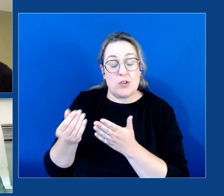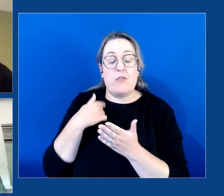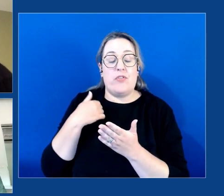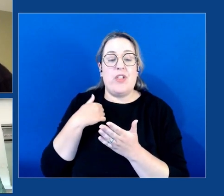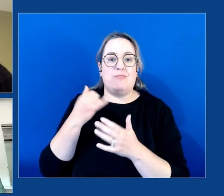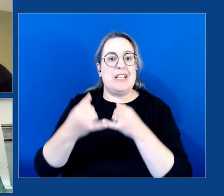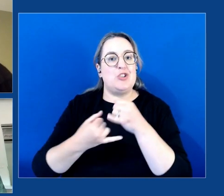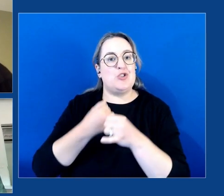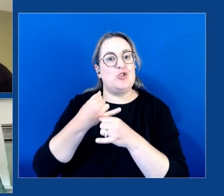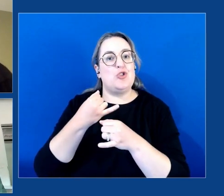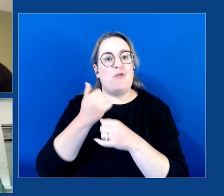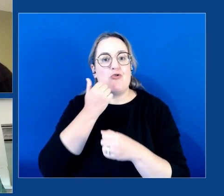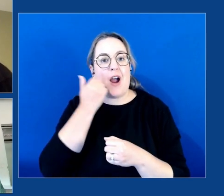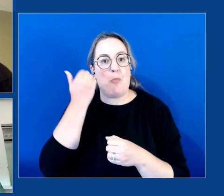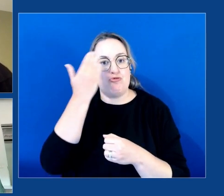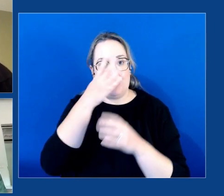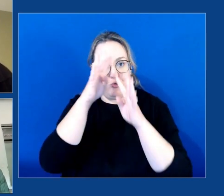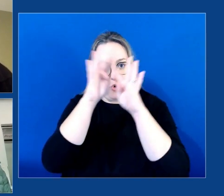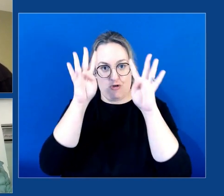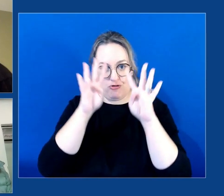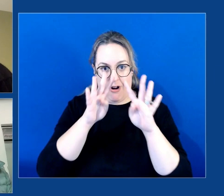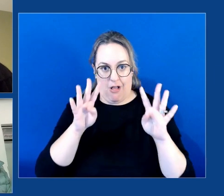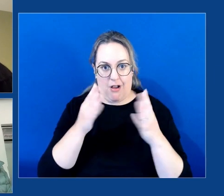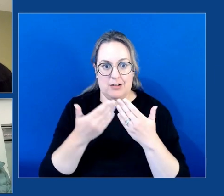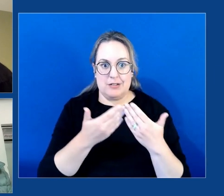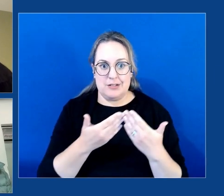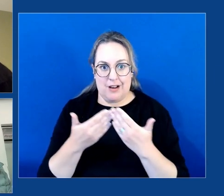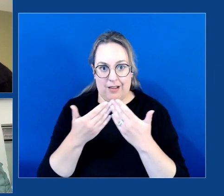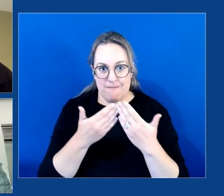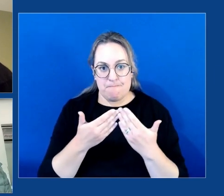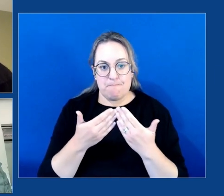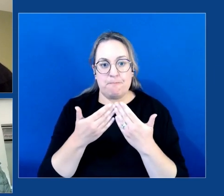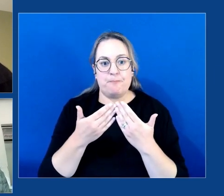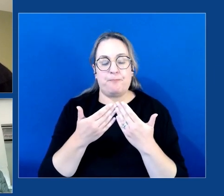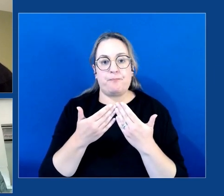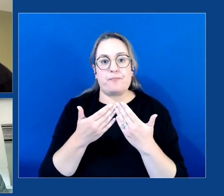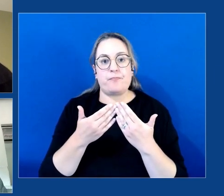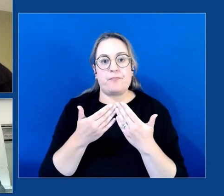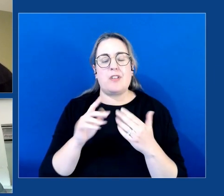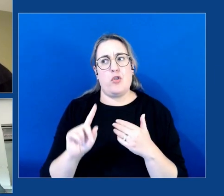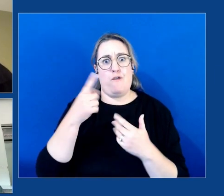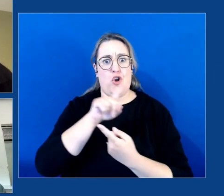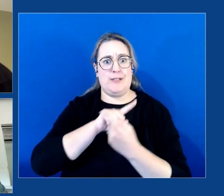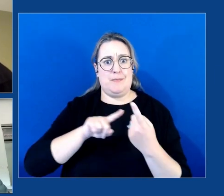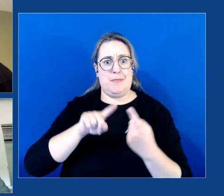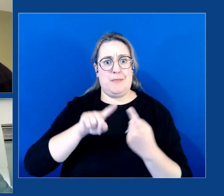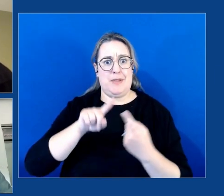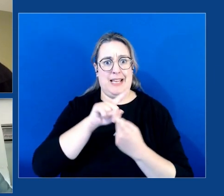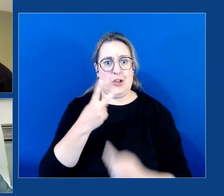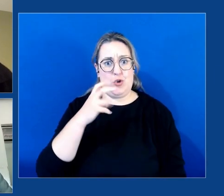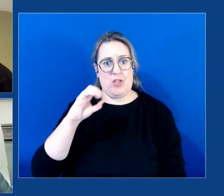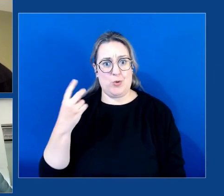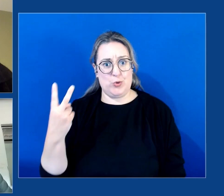Studies, to make that first meeting possible in 2002. It's a simple question